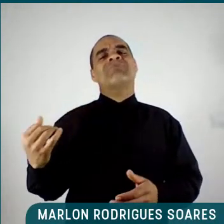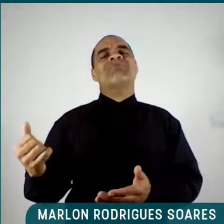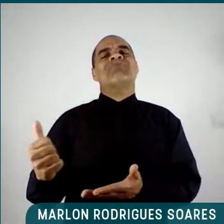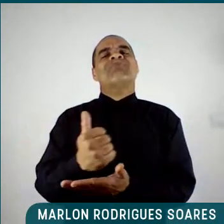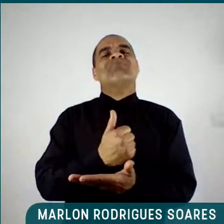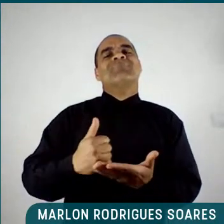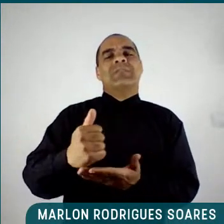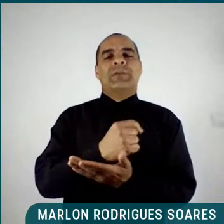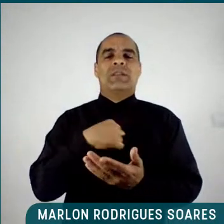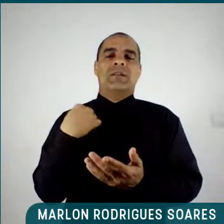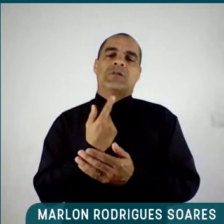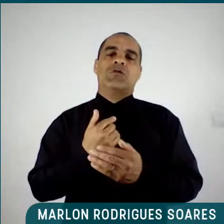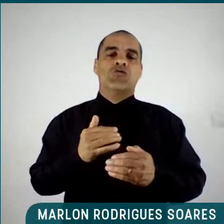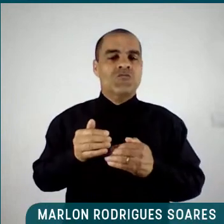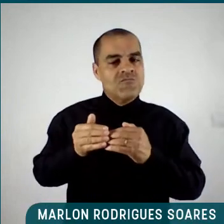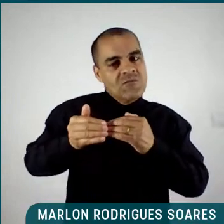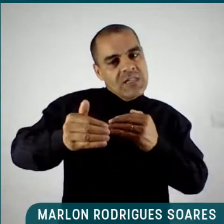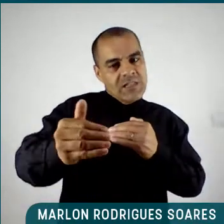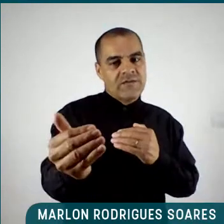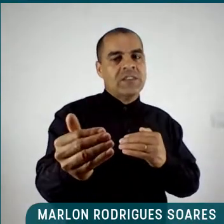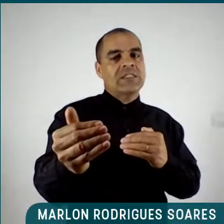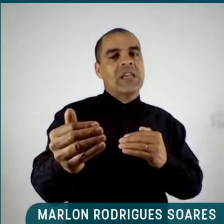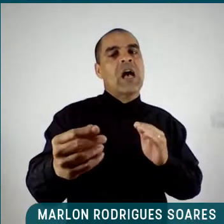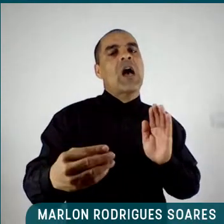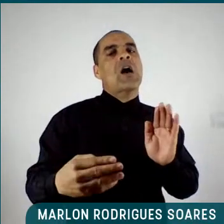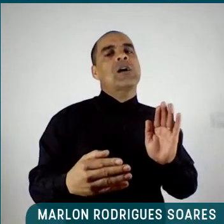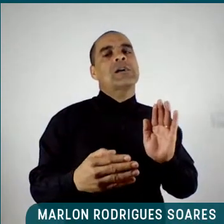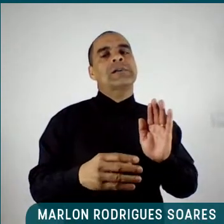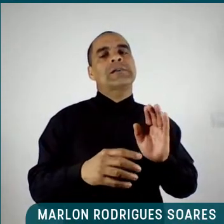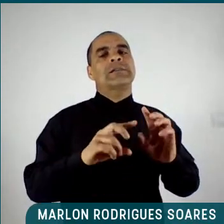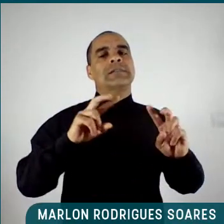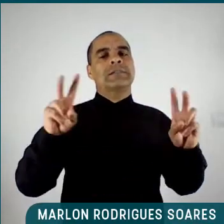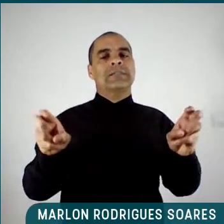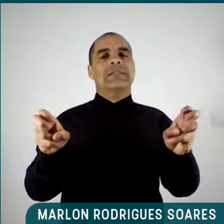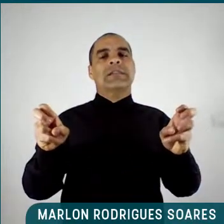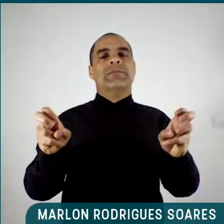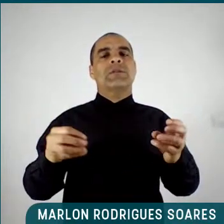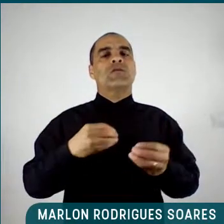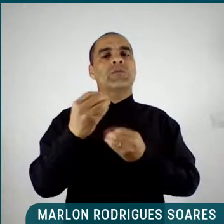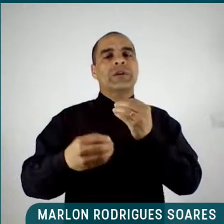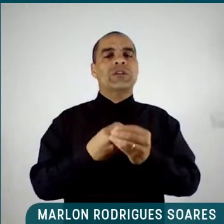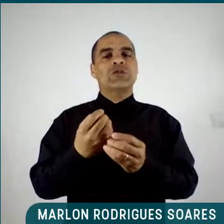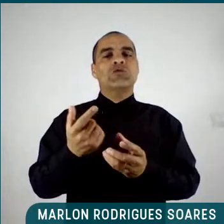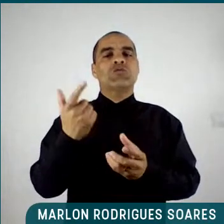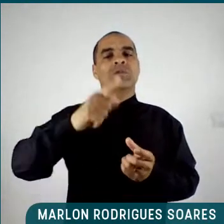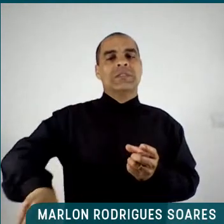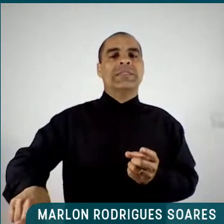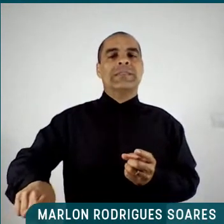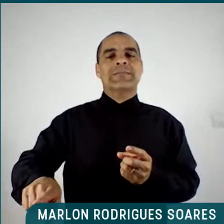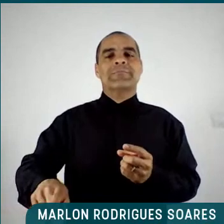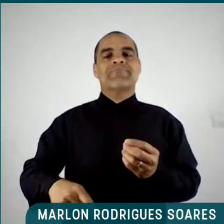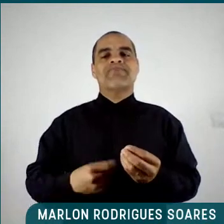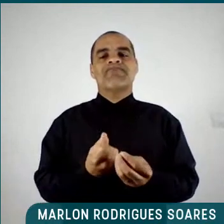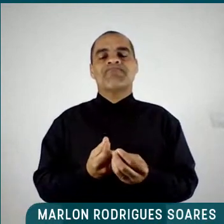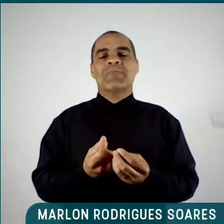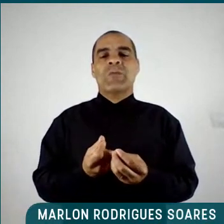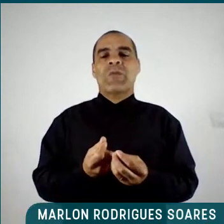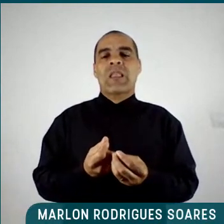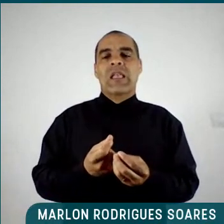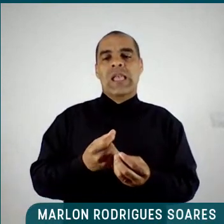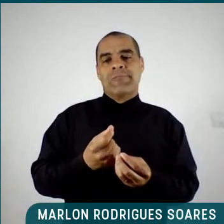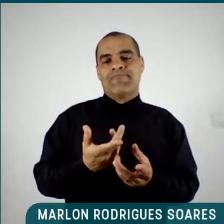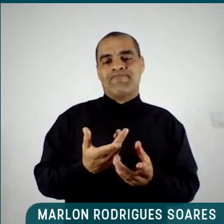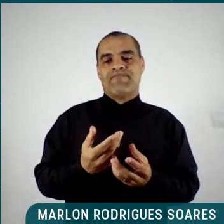difficult moment, how can we work together to advance in this agenda? How can we be